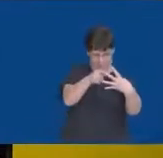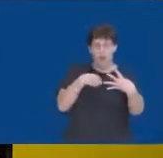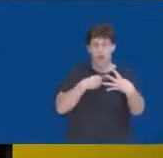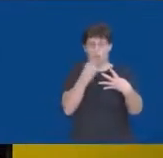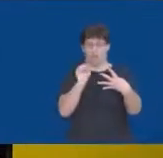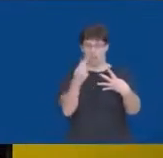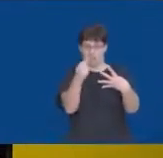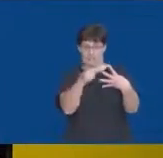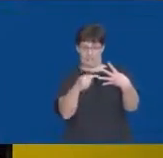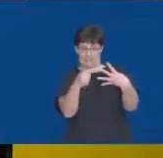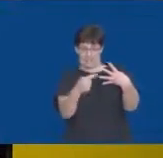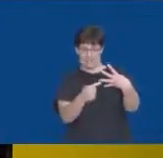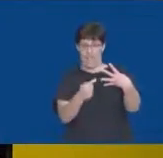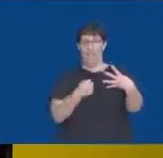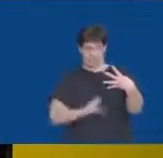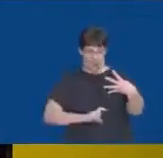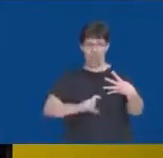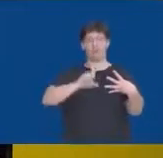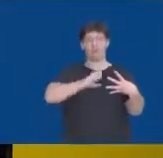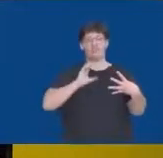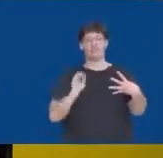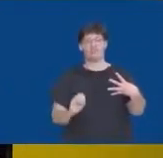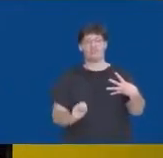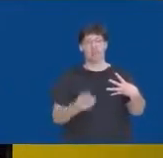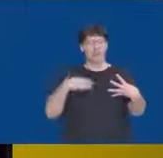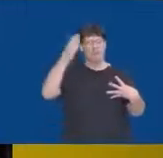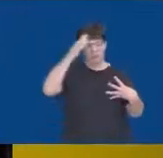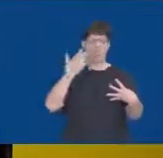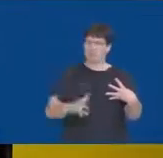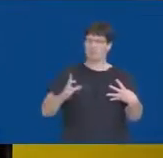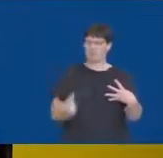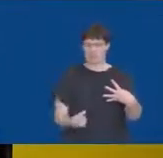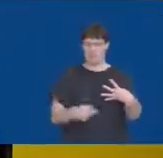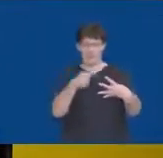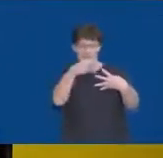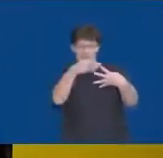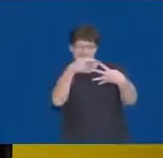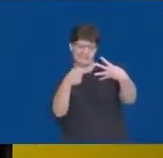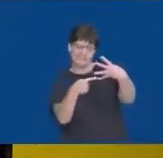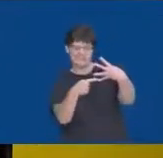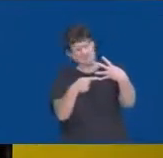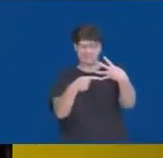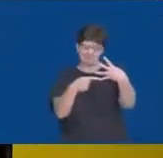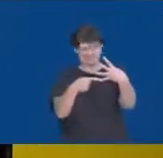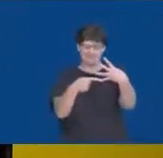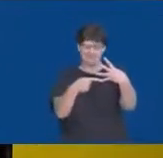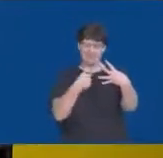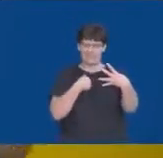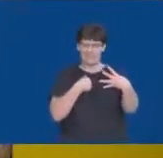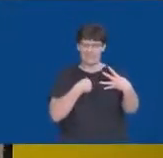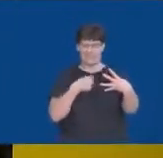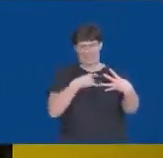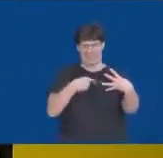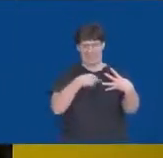those first, because then you'll get confidence and you'll know I've got this, and then you can do the ones that you like less